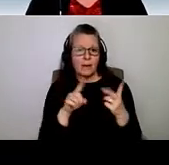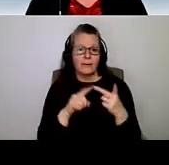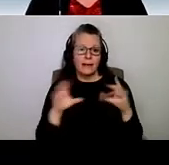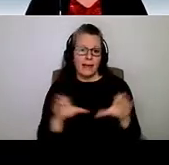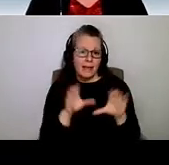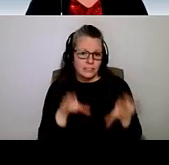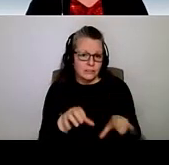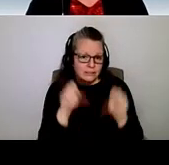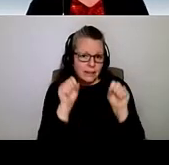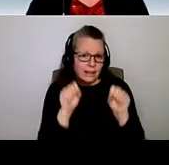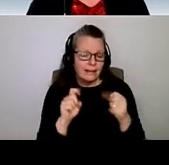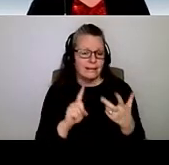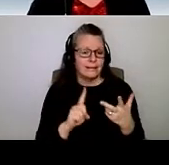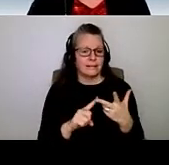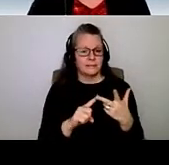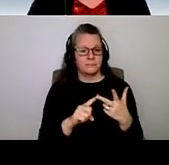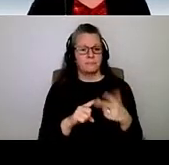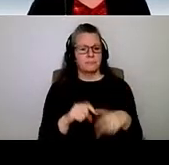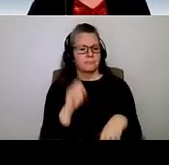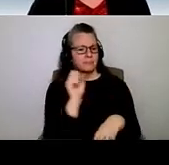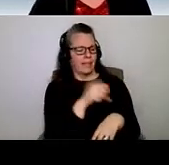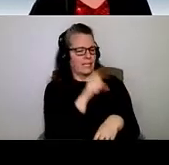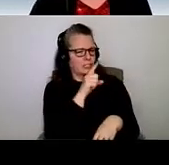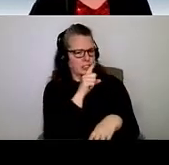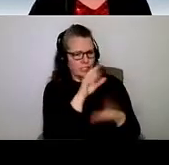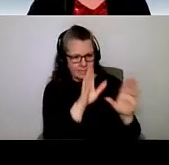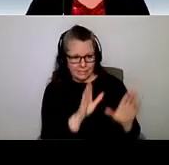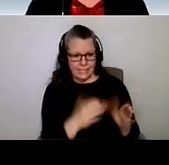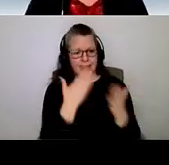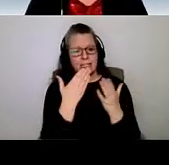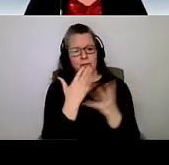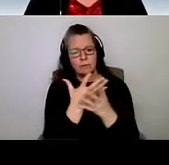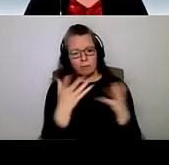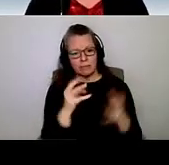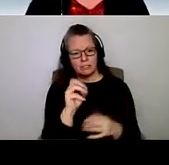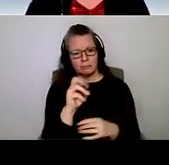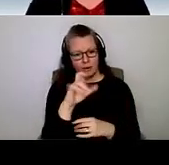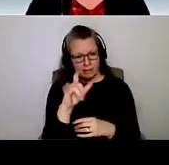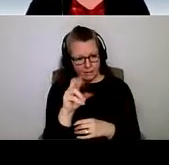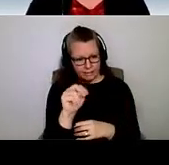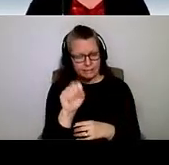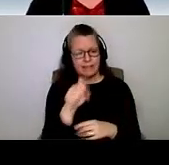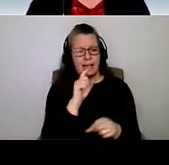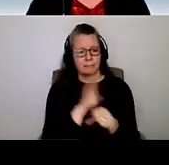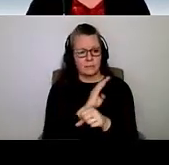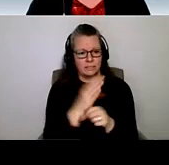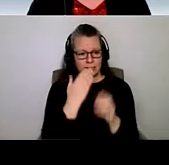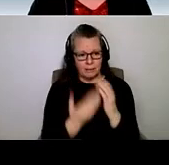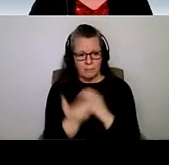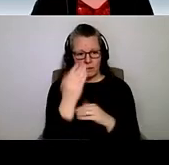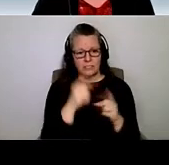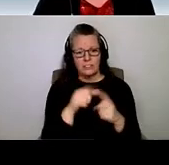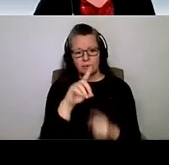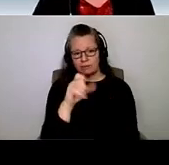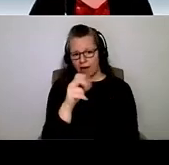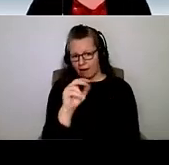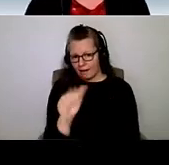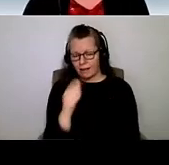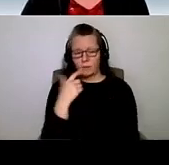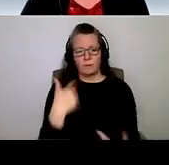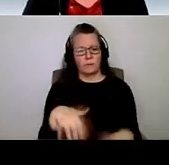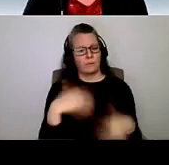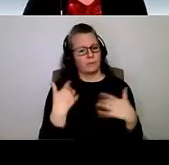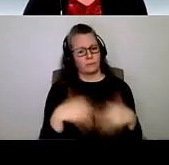taking? Yeah, excellent. Thank you so much, Marilyn. Absolutely. And good morning to you, Donna. It is quite